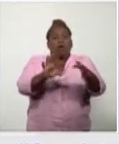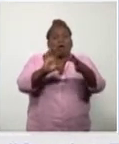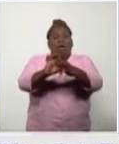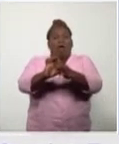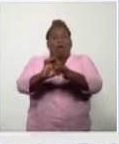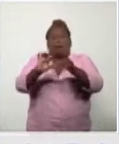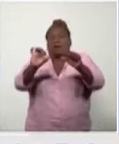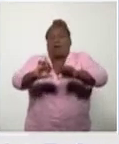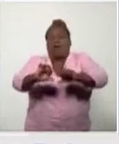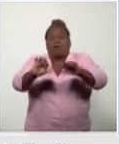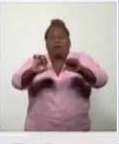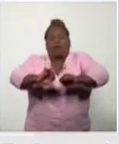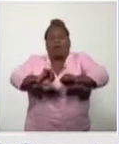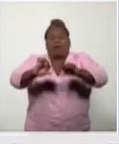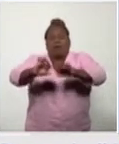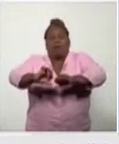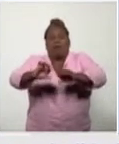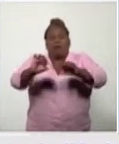respiratory complications,